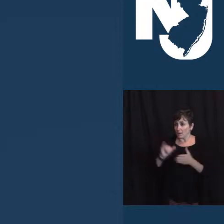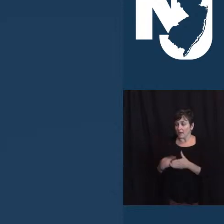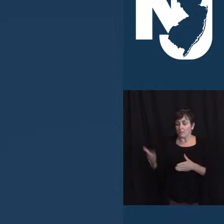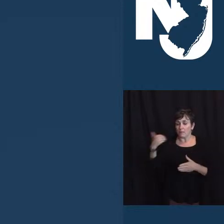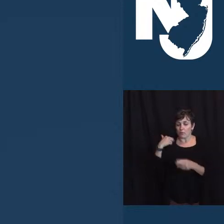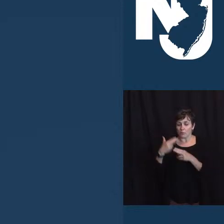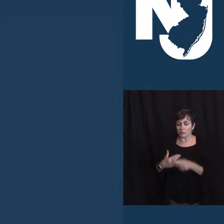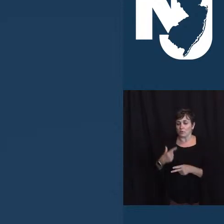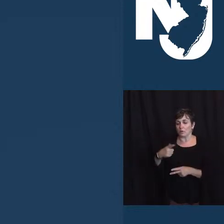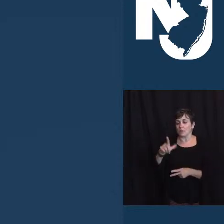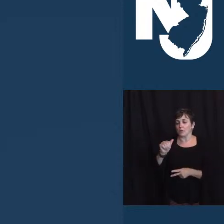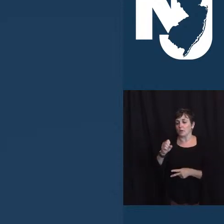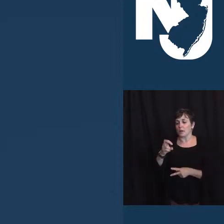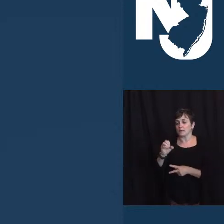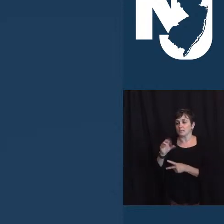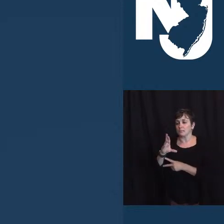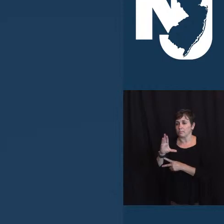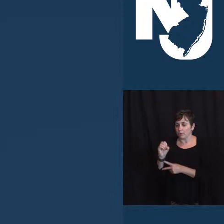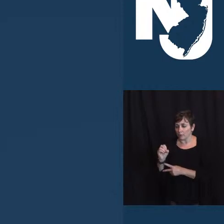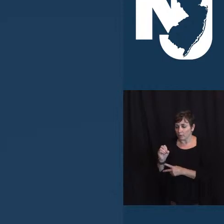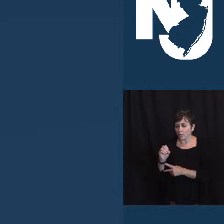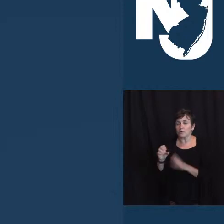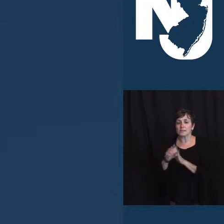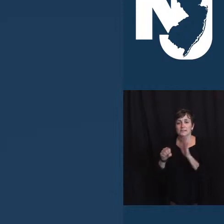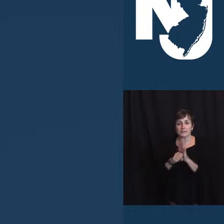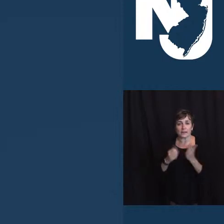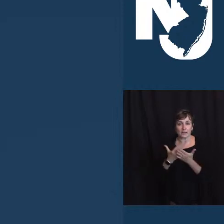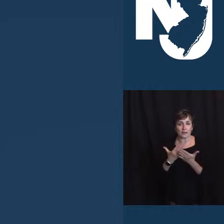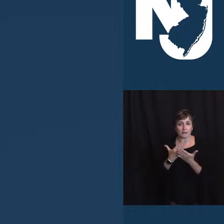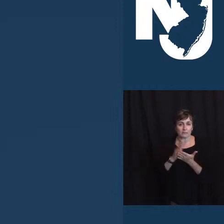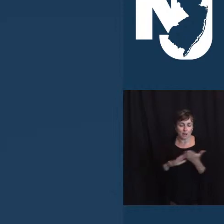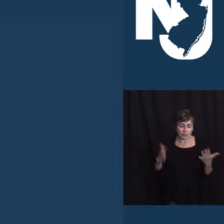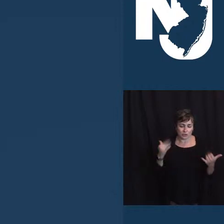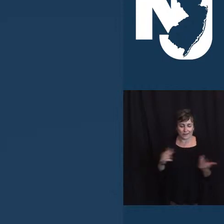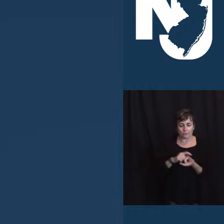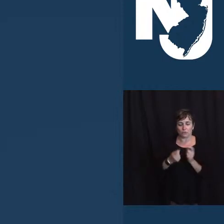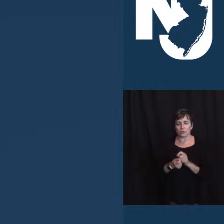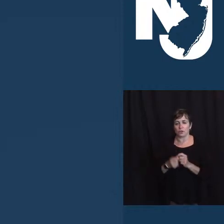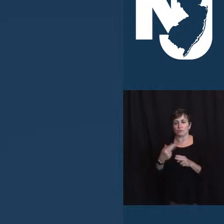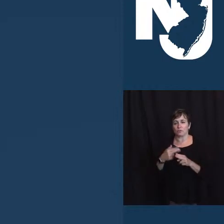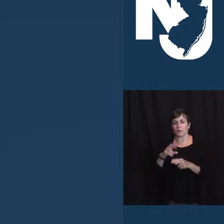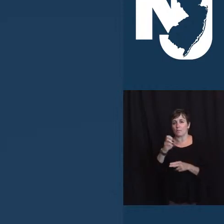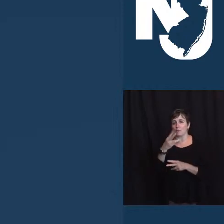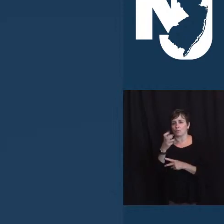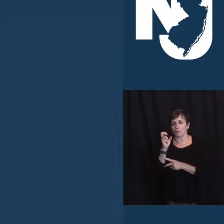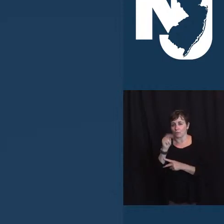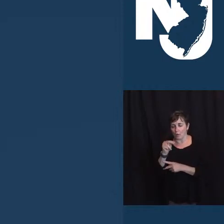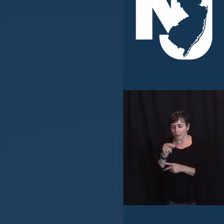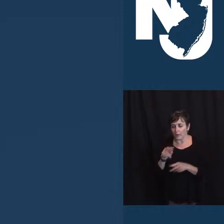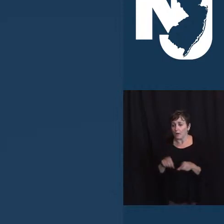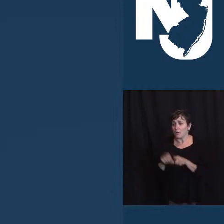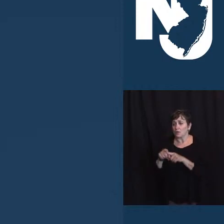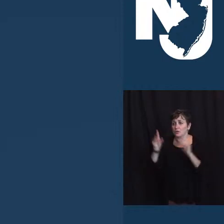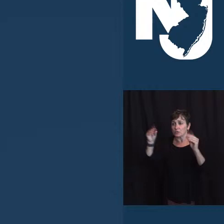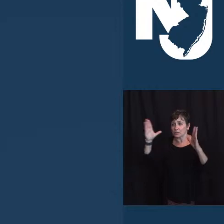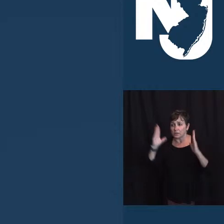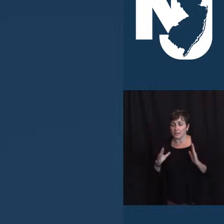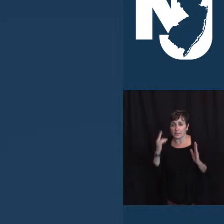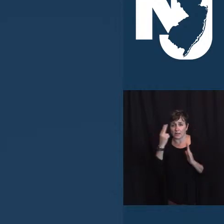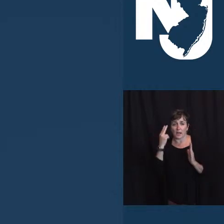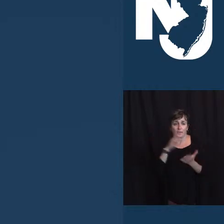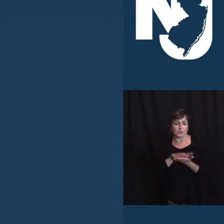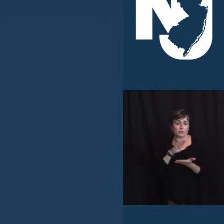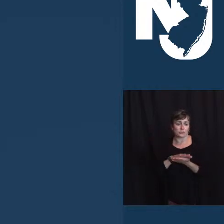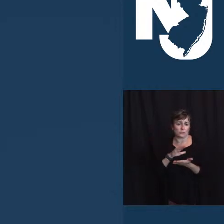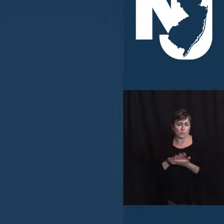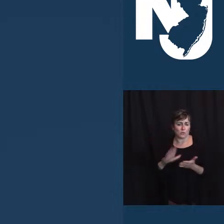State College, of course today Rowan University. She was an educator at the St. Catherine of Siena Catholic School in Clayton for 8